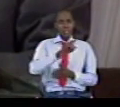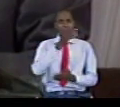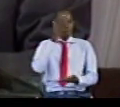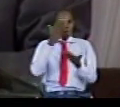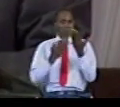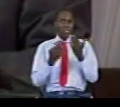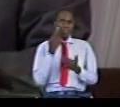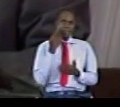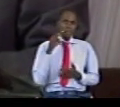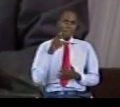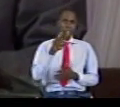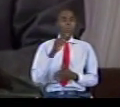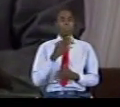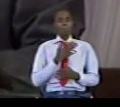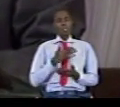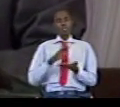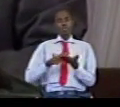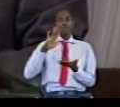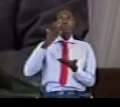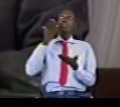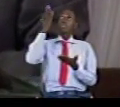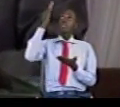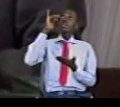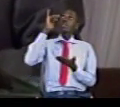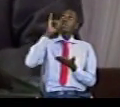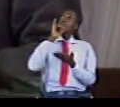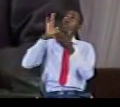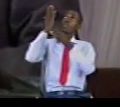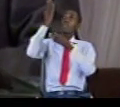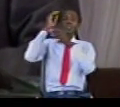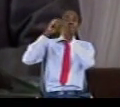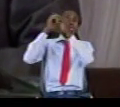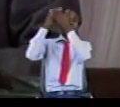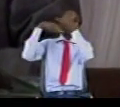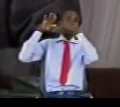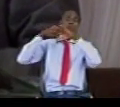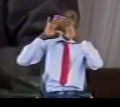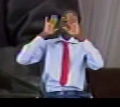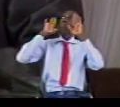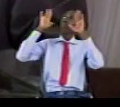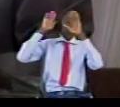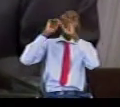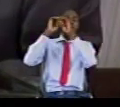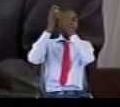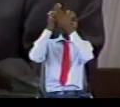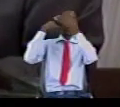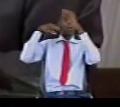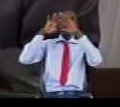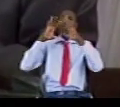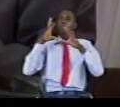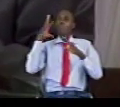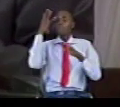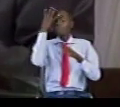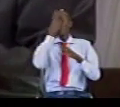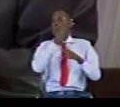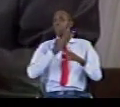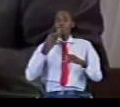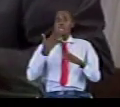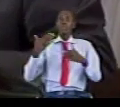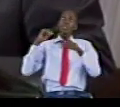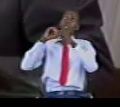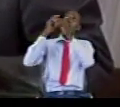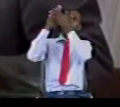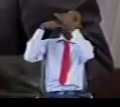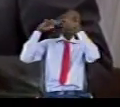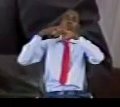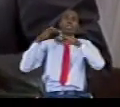my glory. There's glory in heaven, and there's wonder in heaven, there's splendor up in heaven. And he says, they will behold my glory